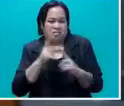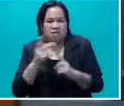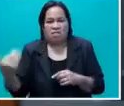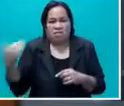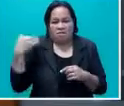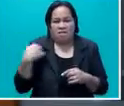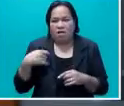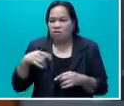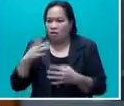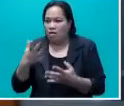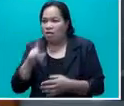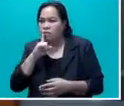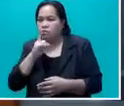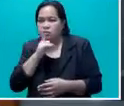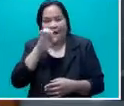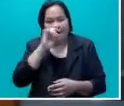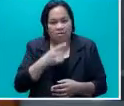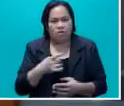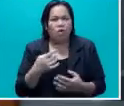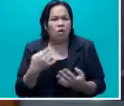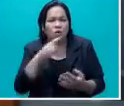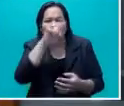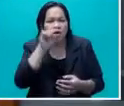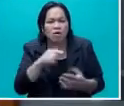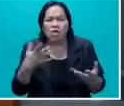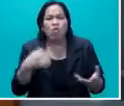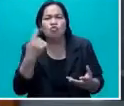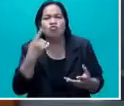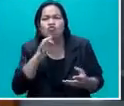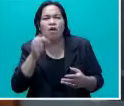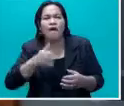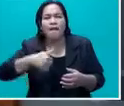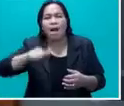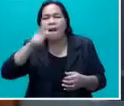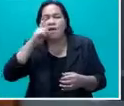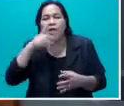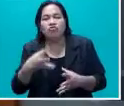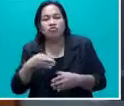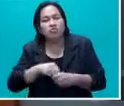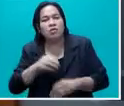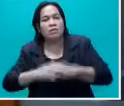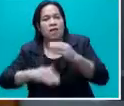So who is not allowing the people to participate in building of our democracy, Honorable Speaker?